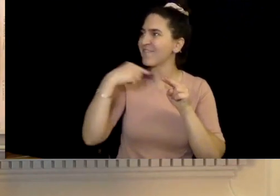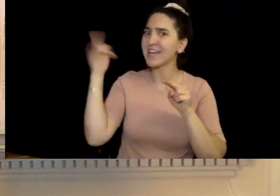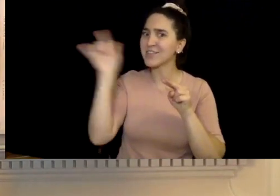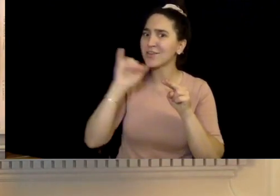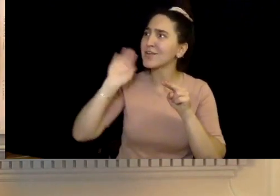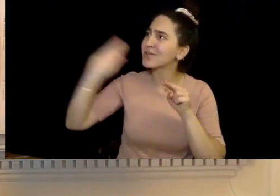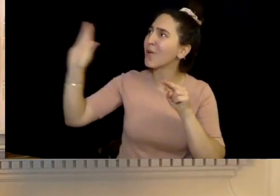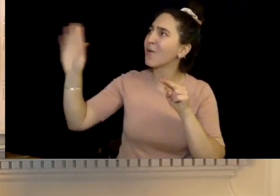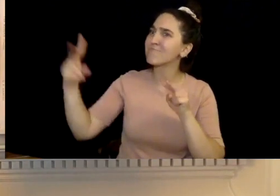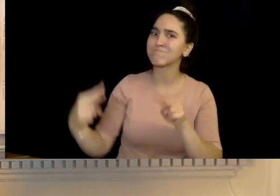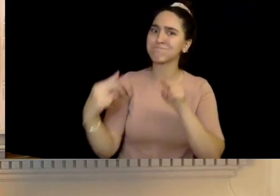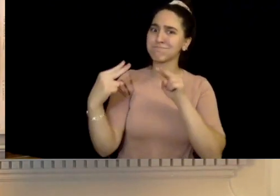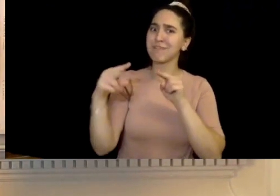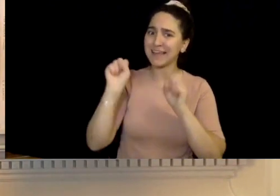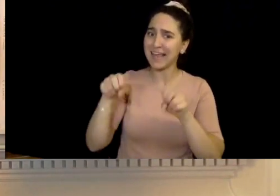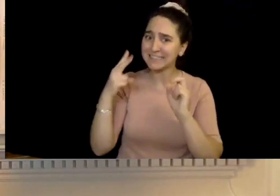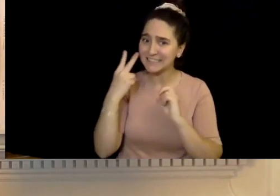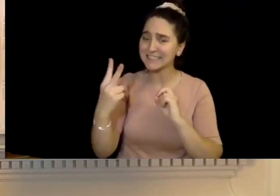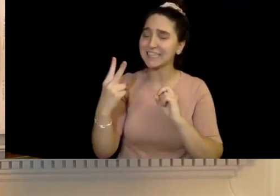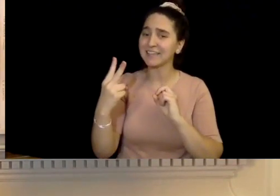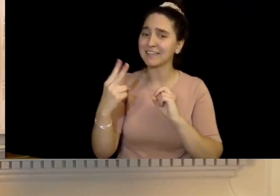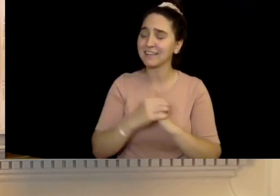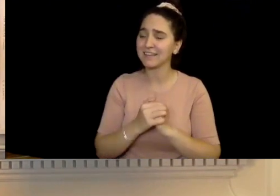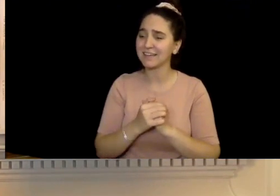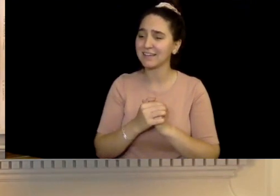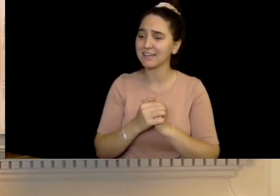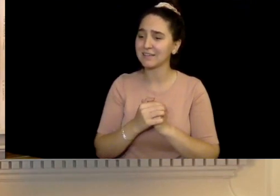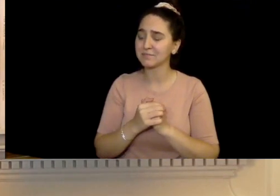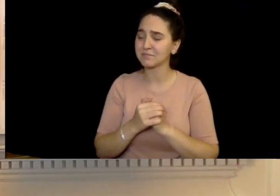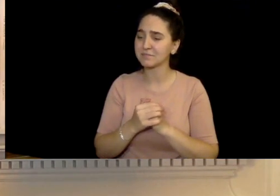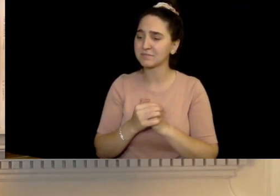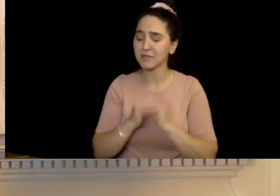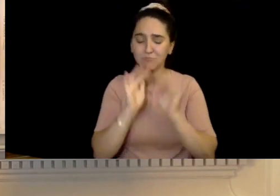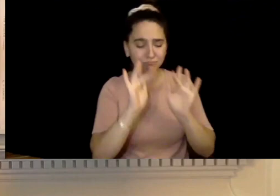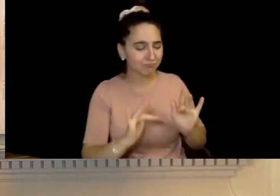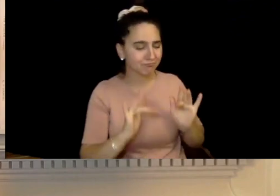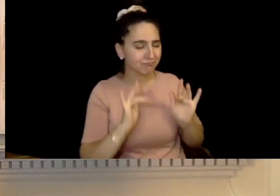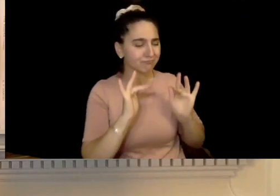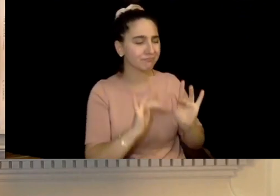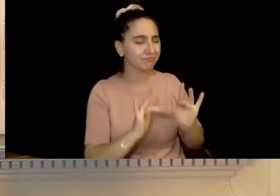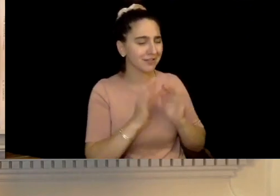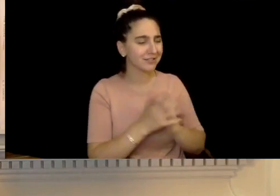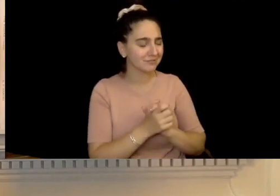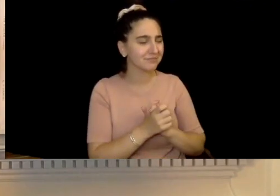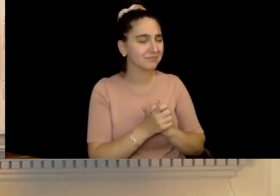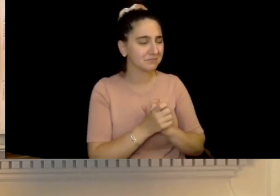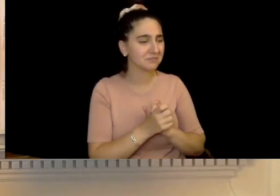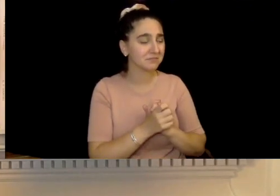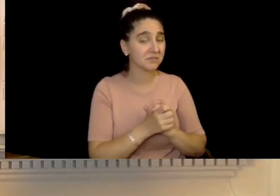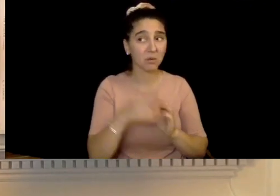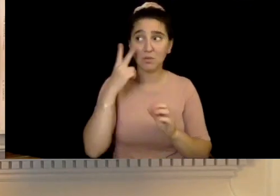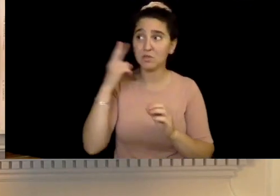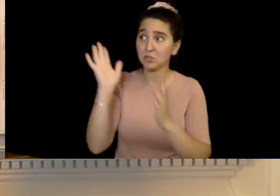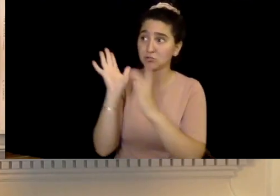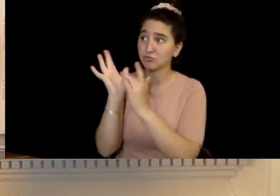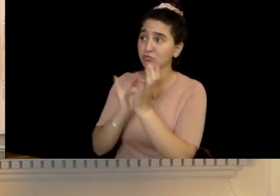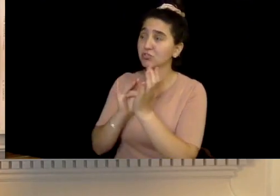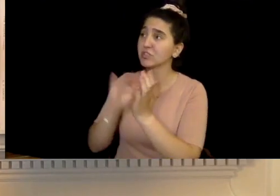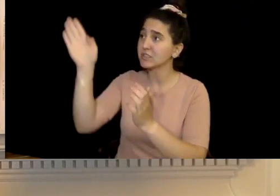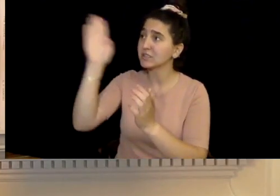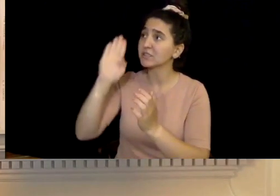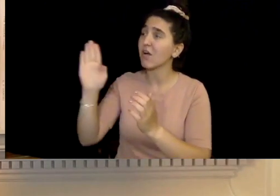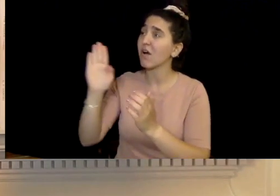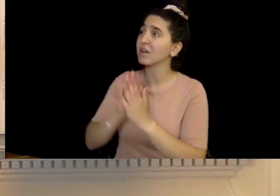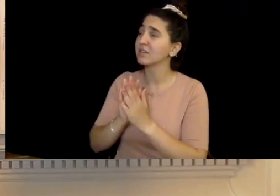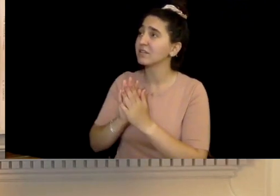And may we demonstrate the grace and compassion that you offer each of us to one another. We look to Jesus for the way to live